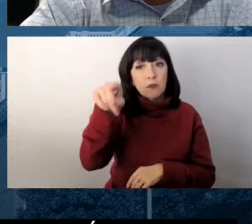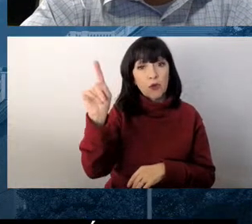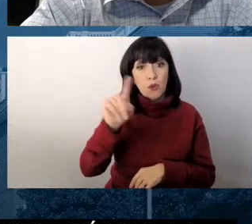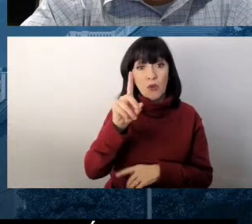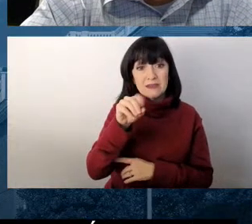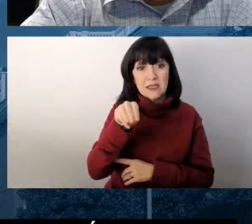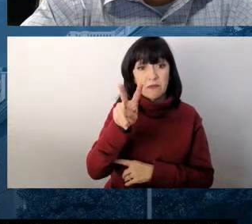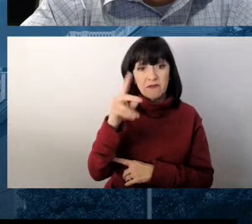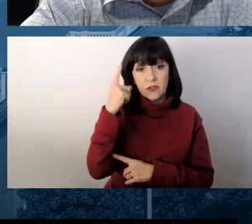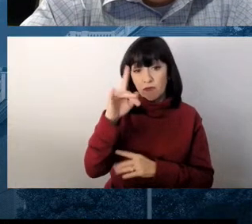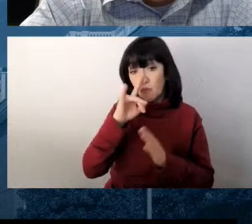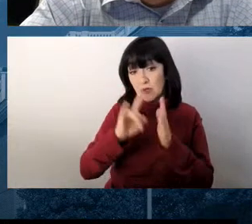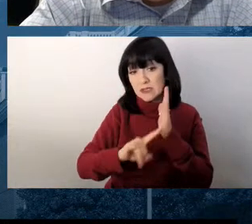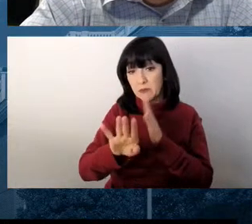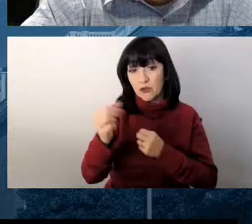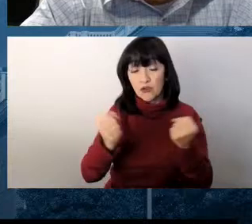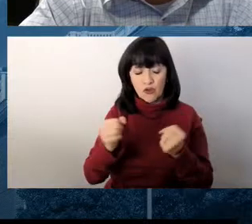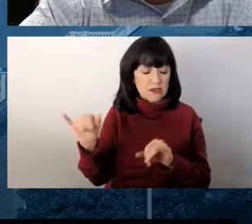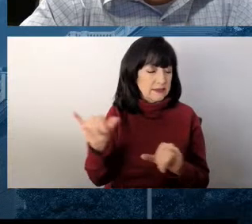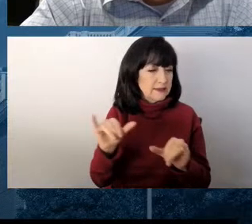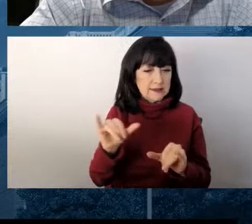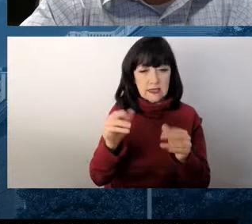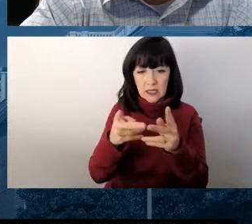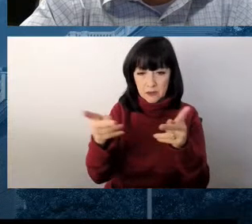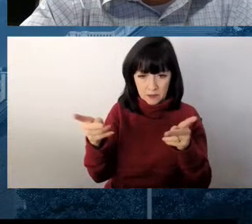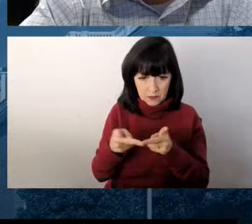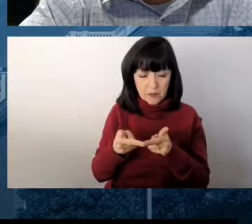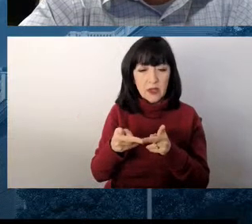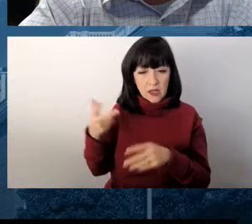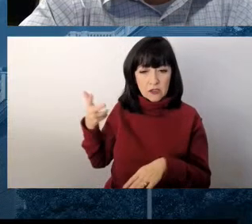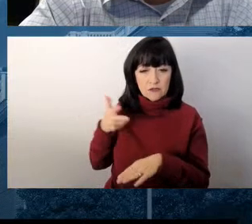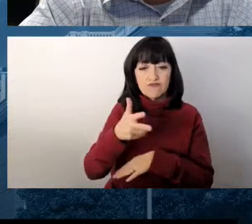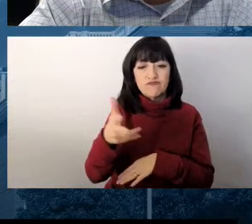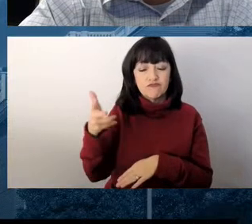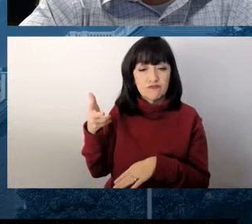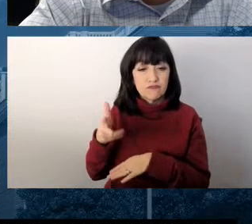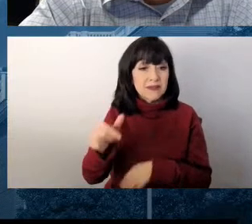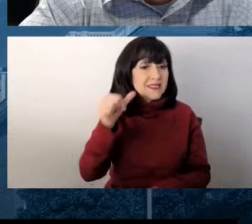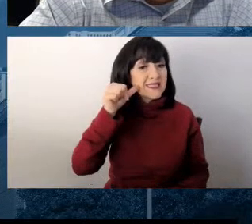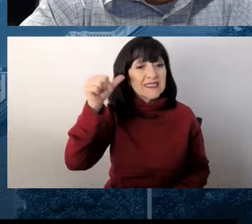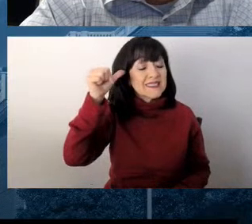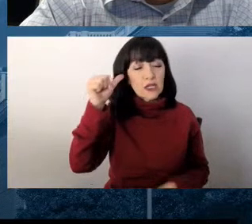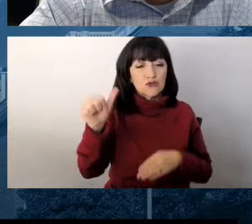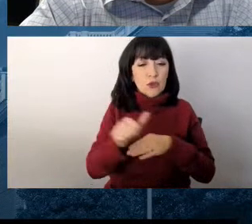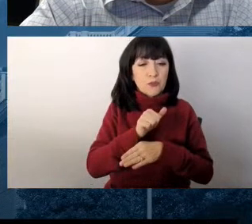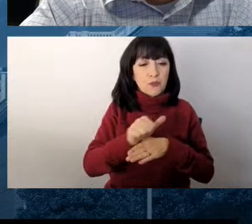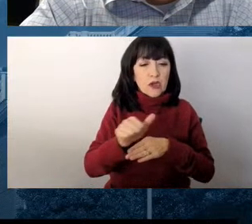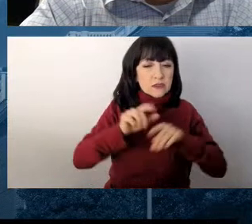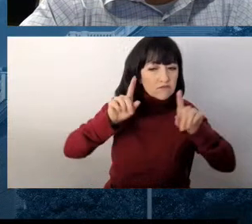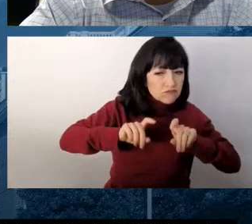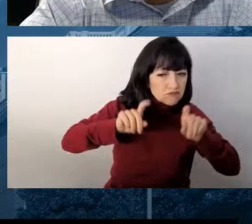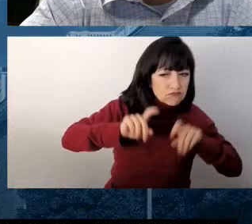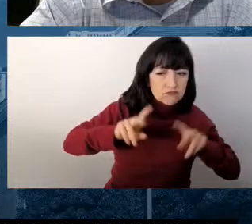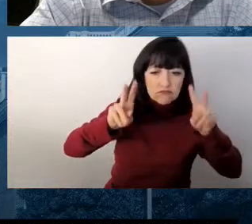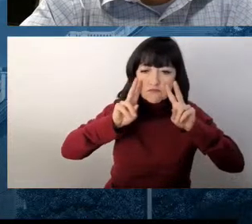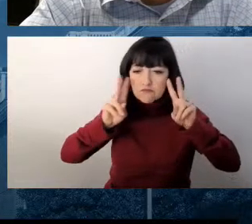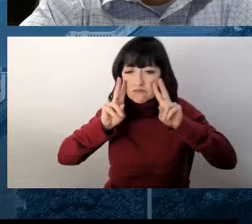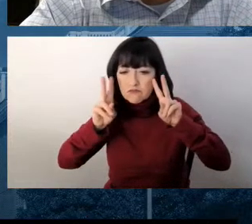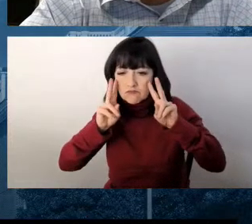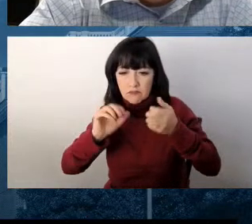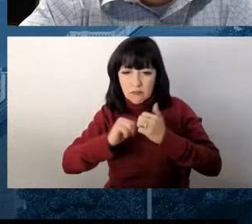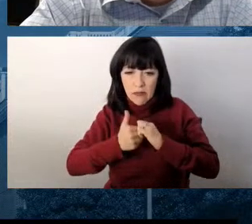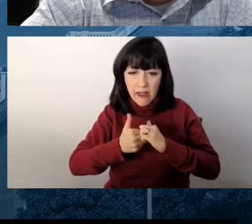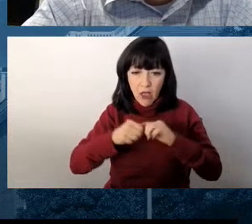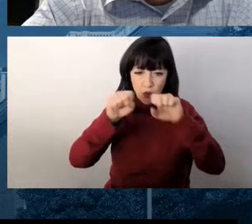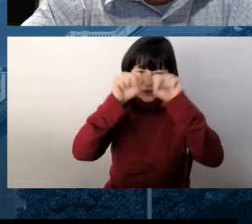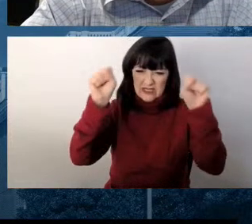3 hours for a full day today. Yesterday was a training day, dry run, making sure the process worked. But we're expecting nothing but a